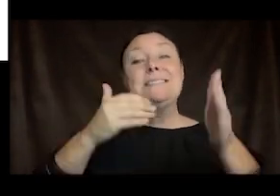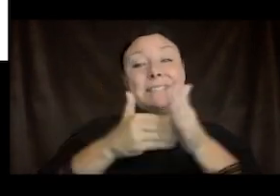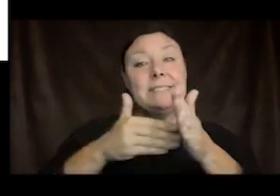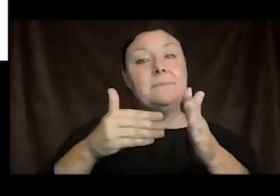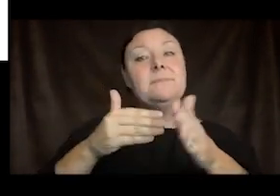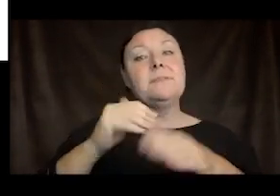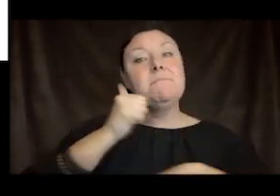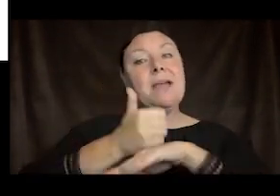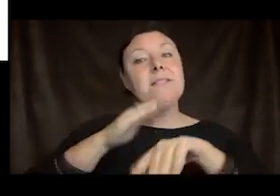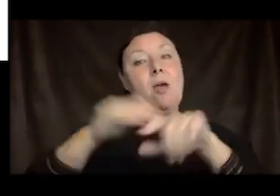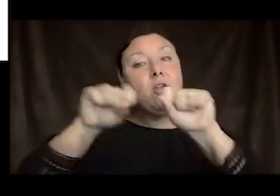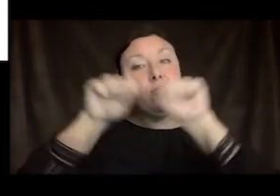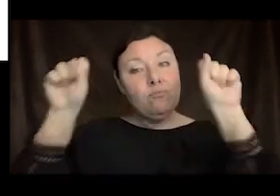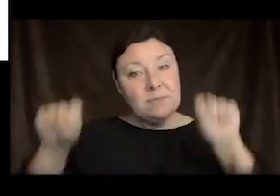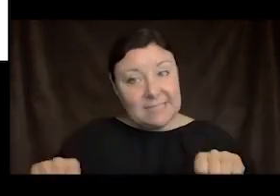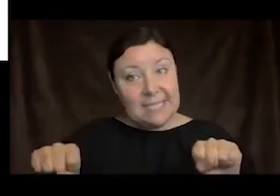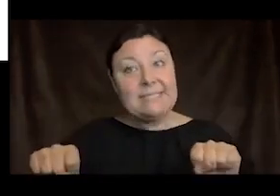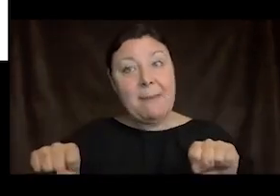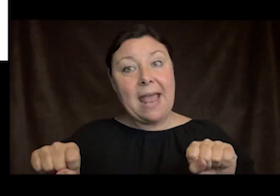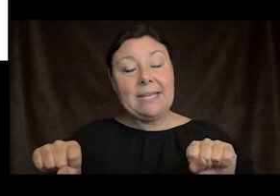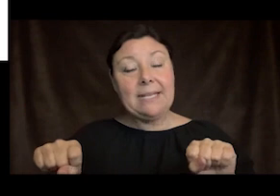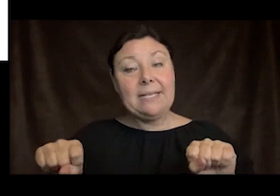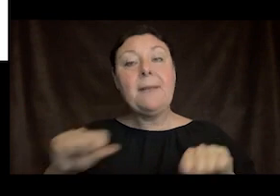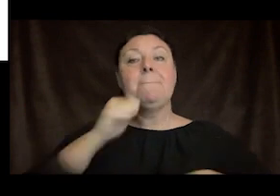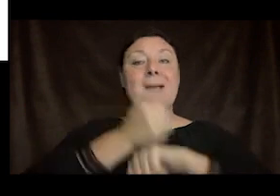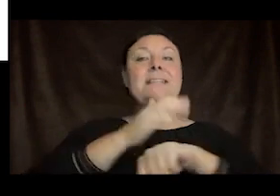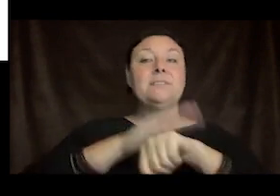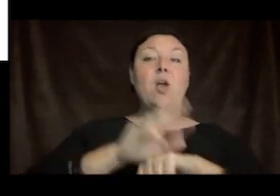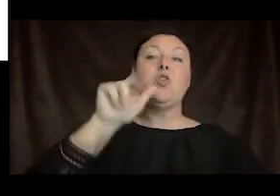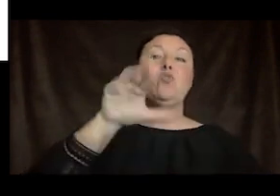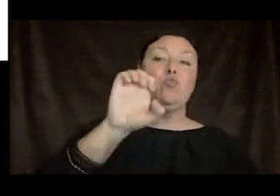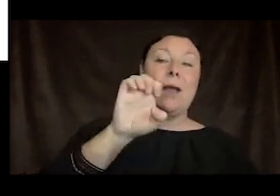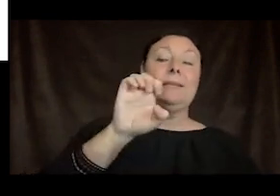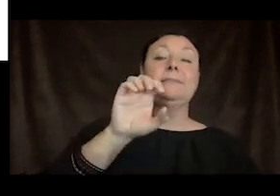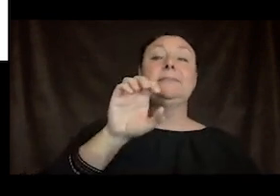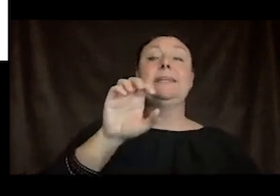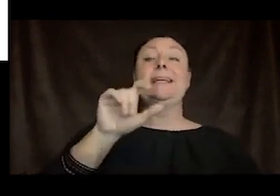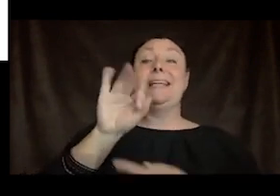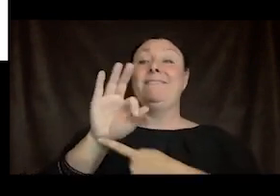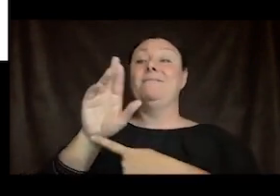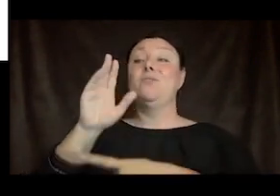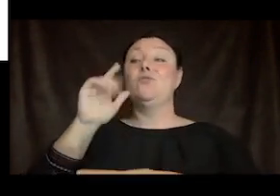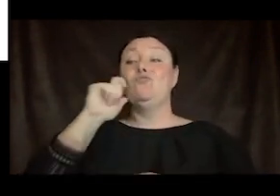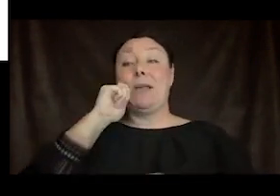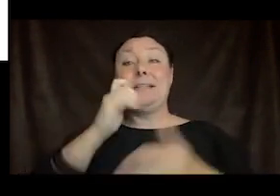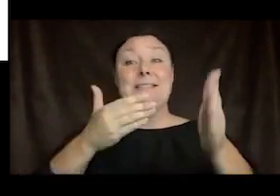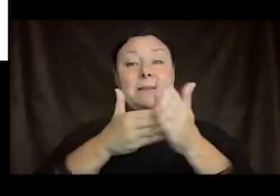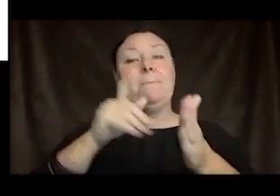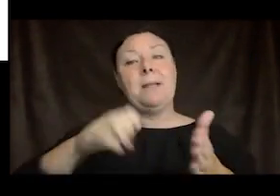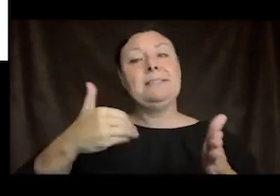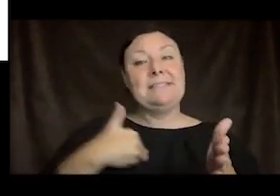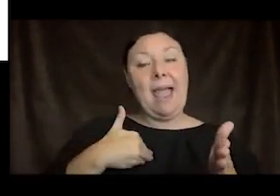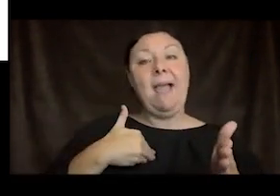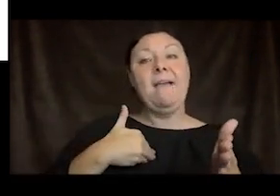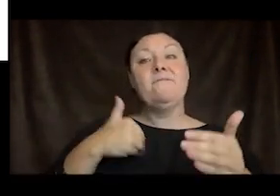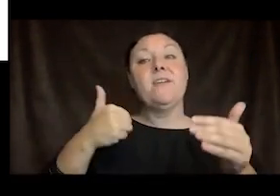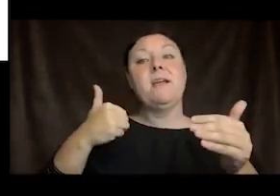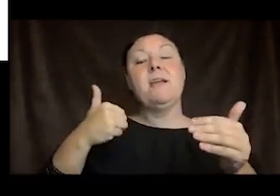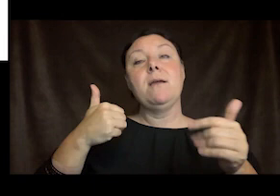disadvantages based on race, and that in order for there to be racism, you must have privilege with